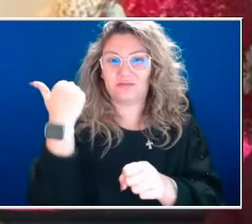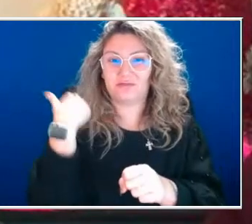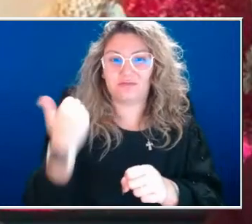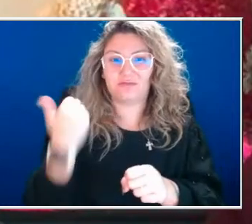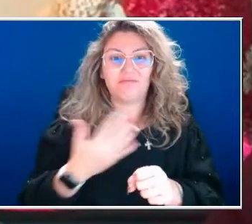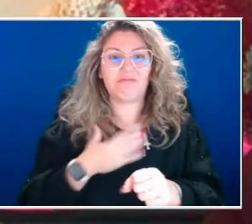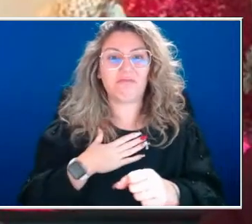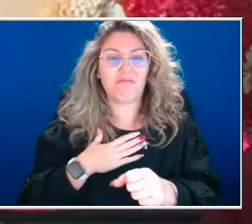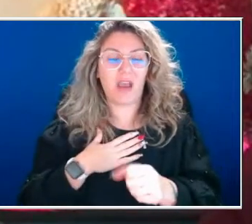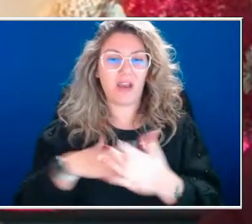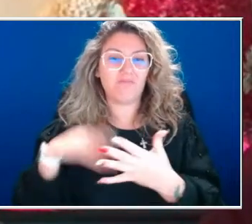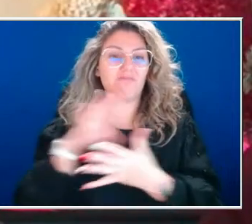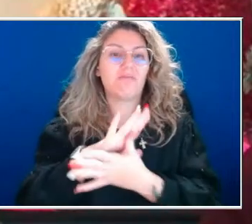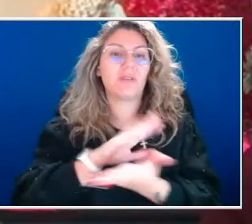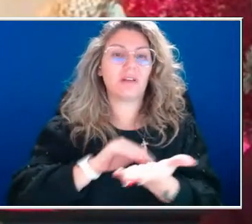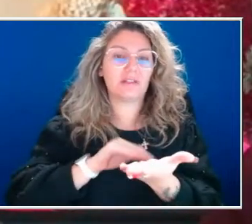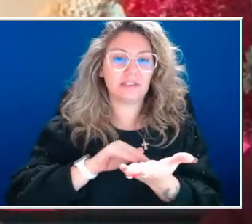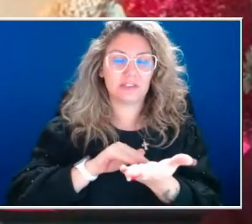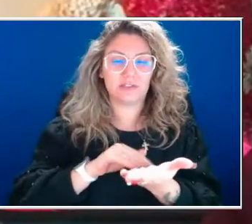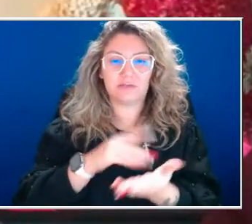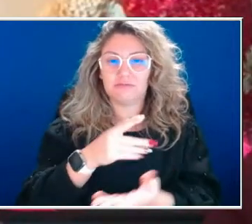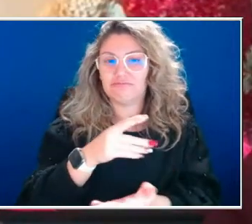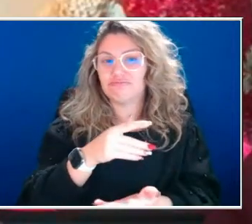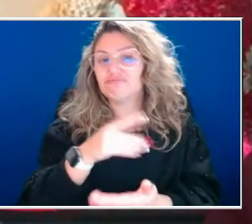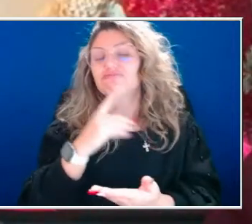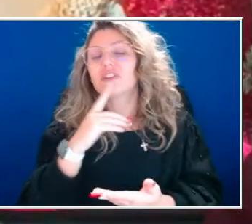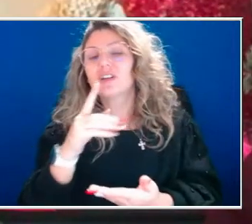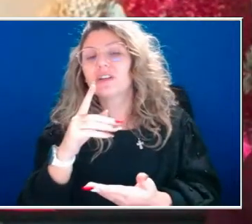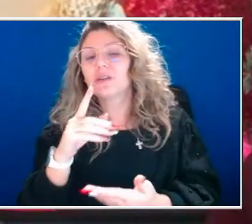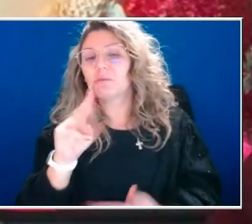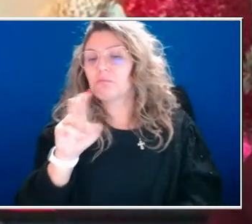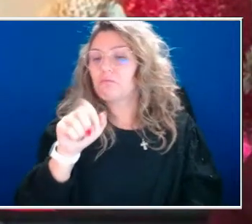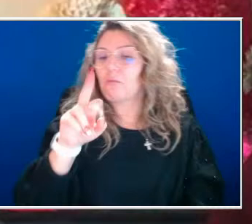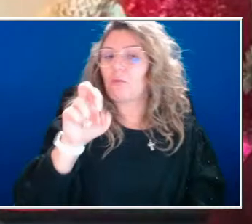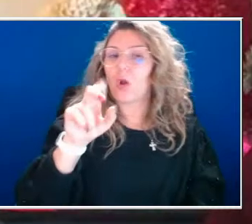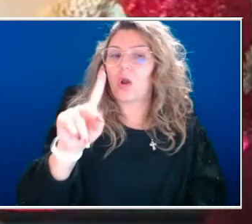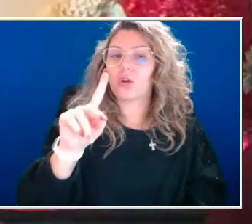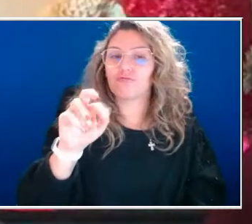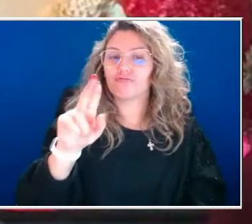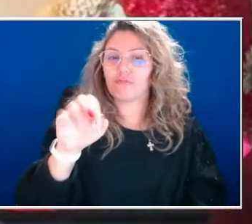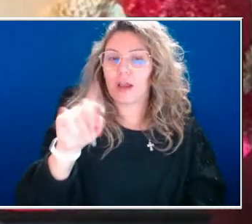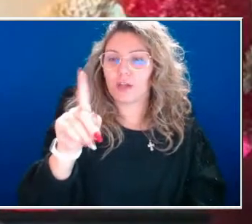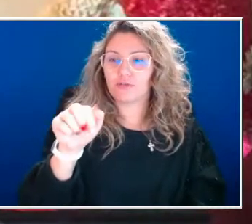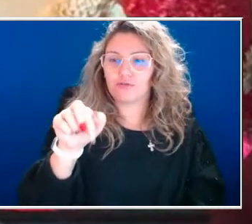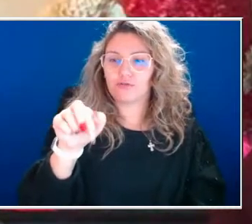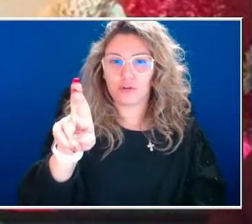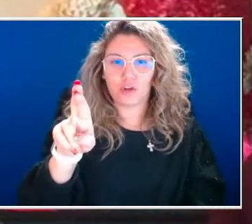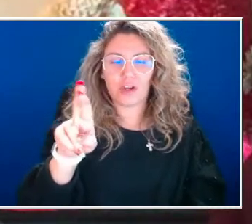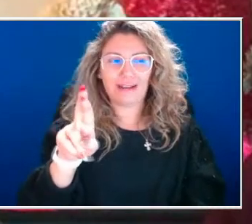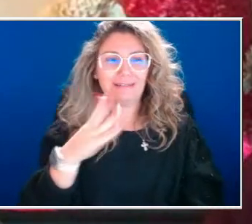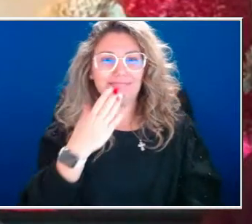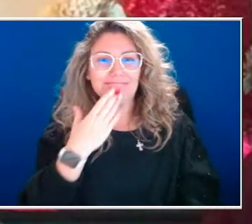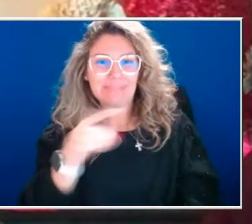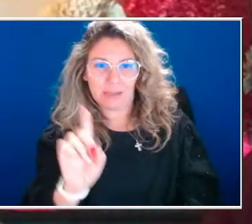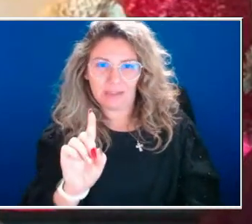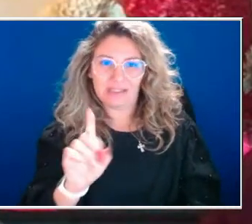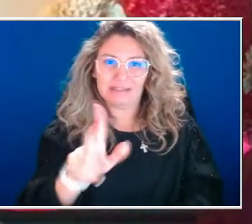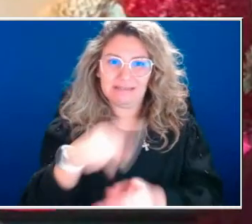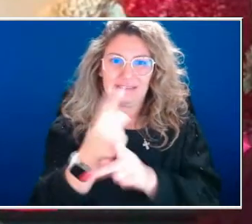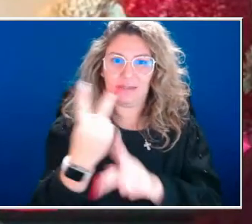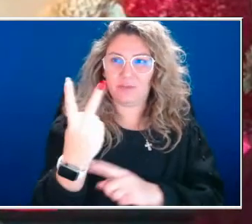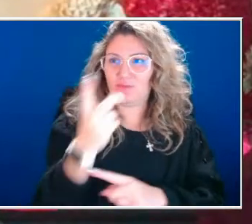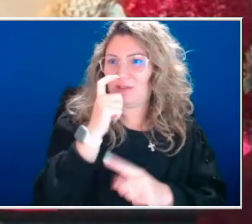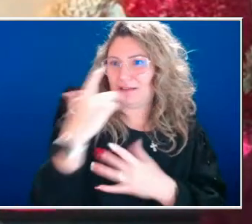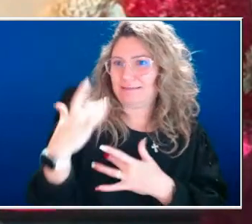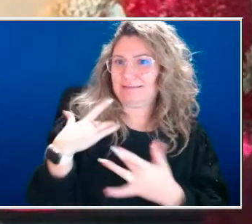KU, Mark Meyer, diagnosed me with type 2 diabetes, and I am not your typical patient to be diabetic, and so mine